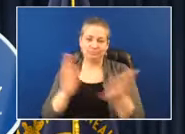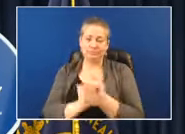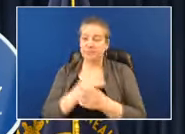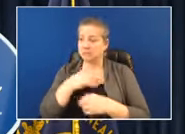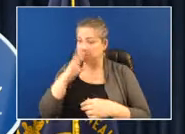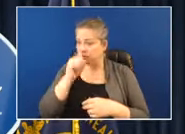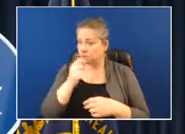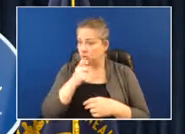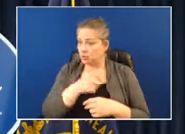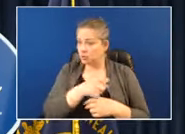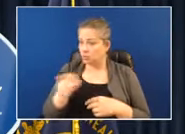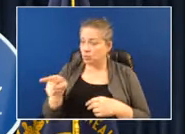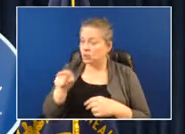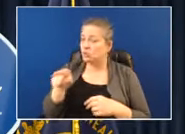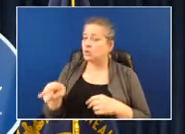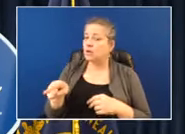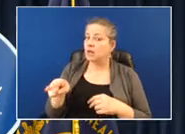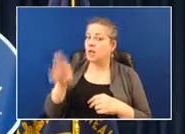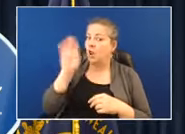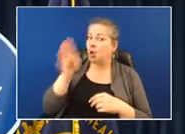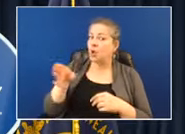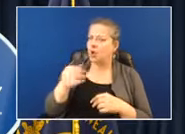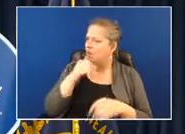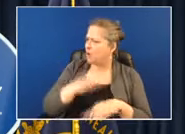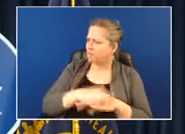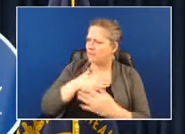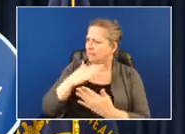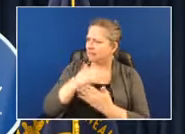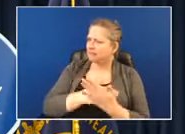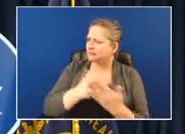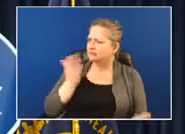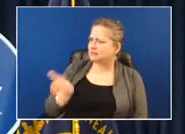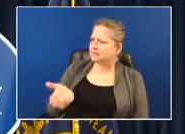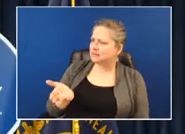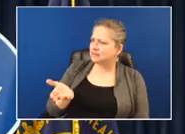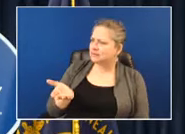Yeah. Hey, not on my list. Okay.